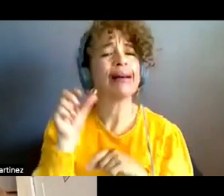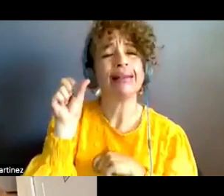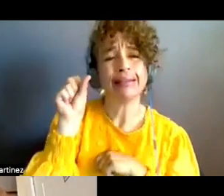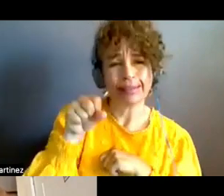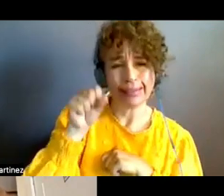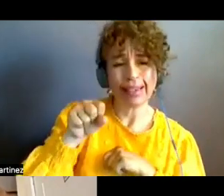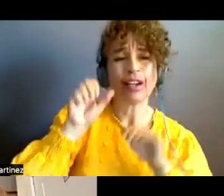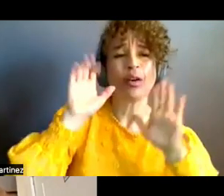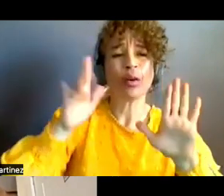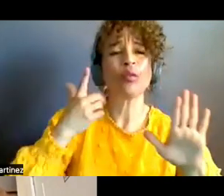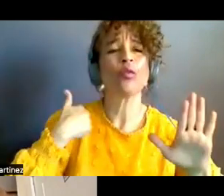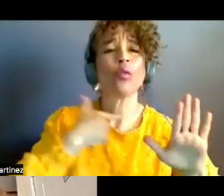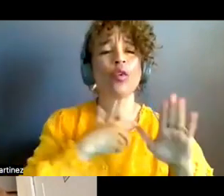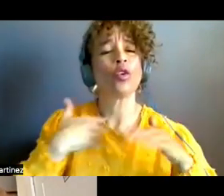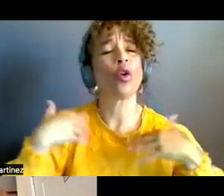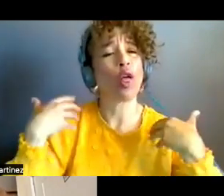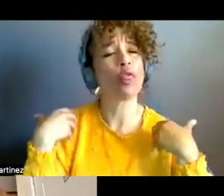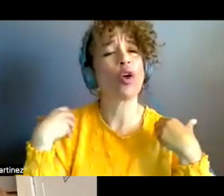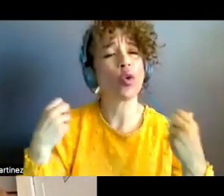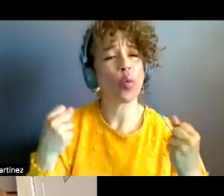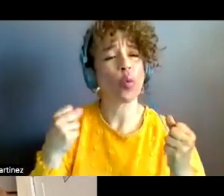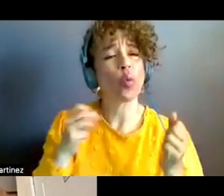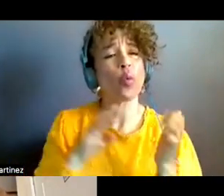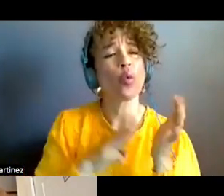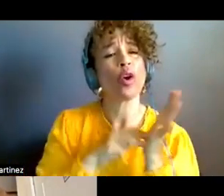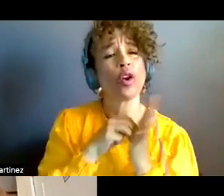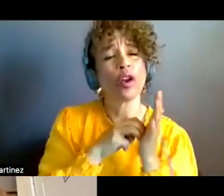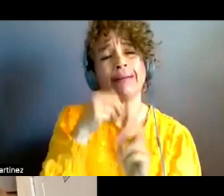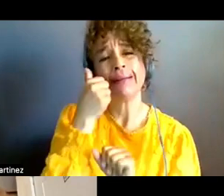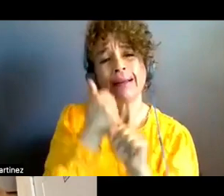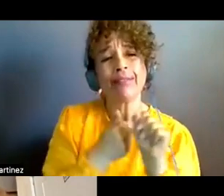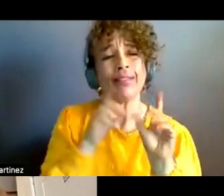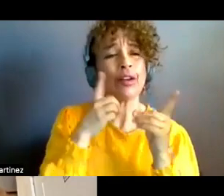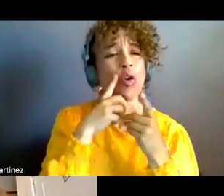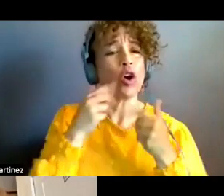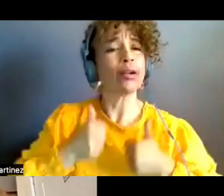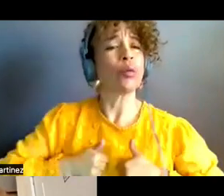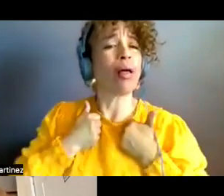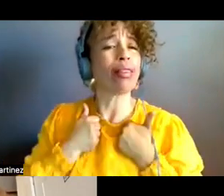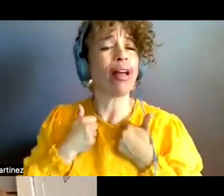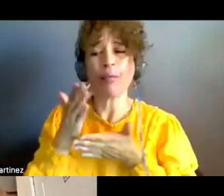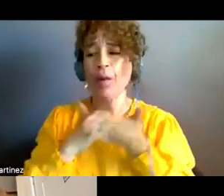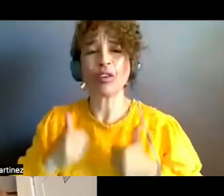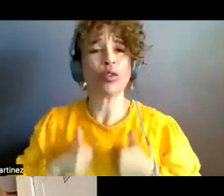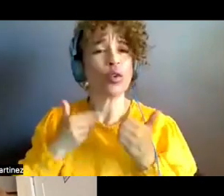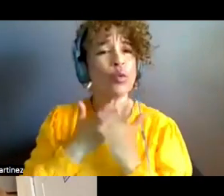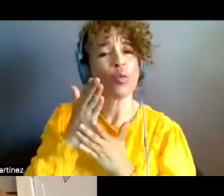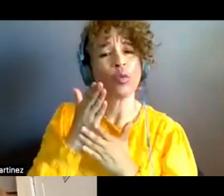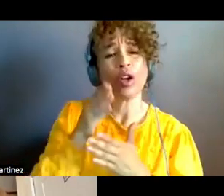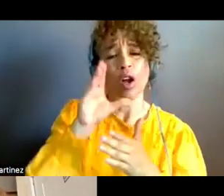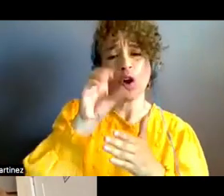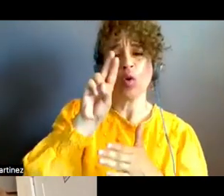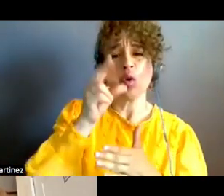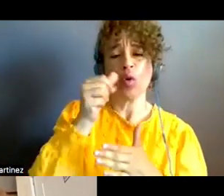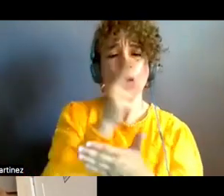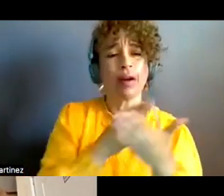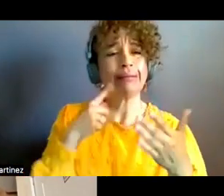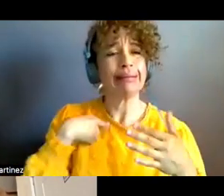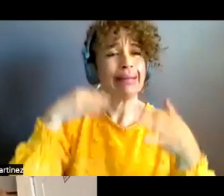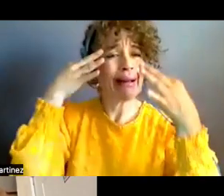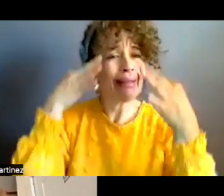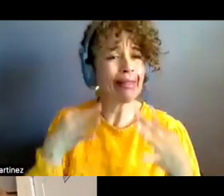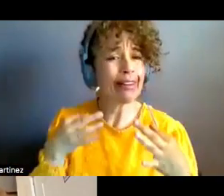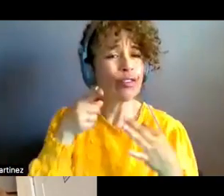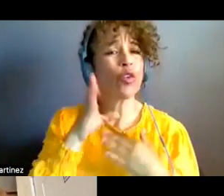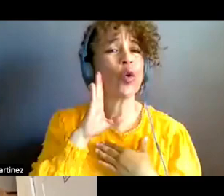no, correct. I mean, we all have strengths and weaknesses in every part of our life. And when it comes to an orchestra, doesn't matter the